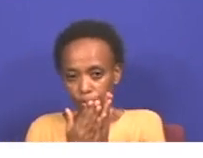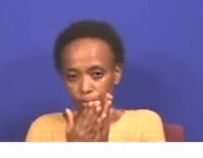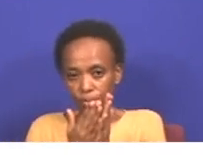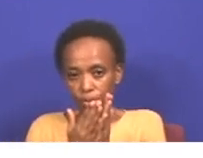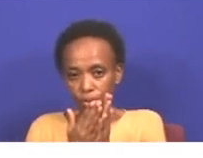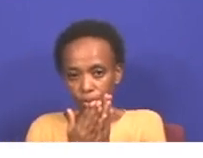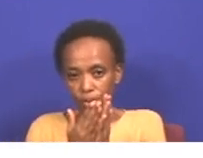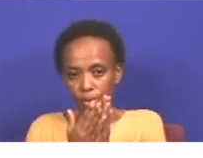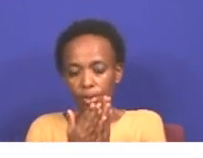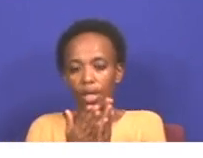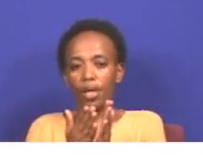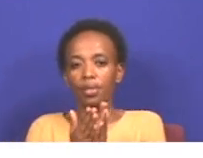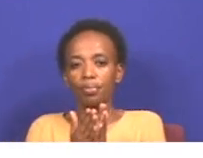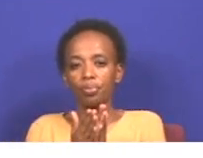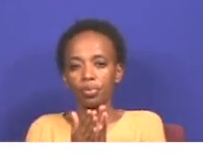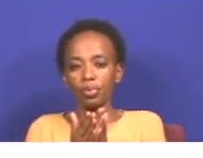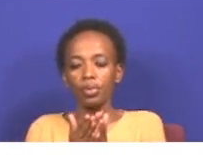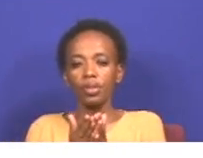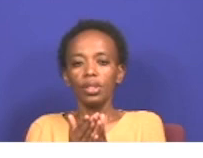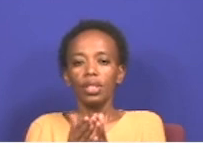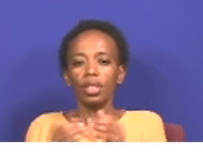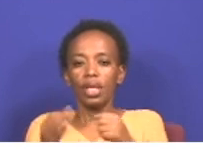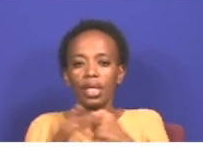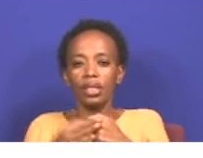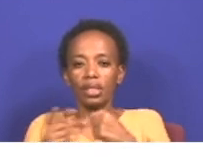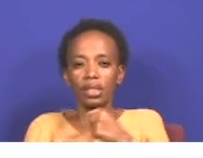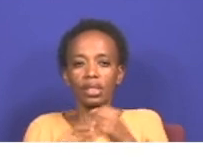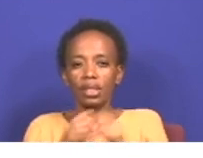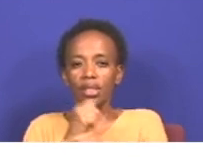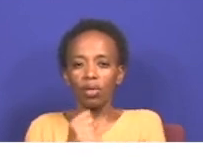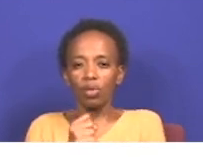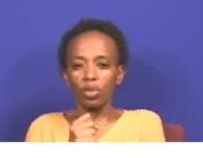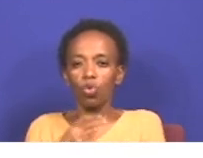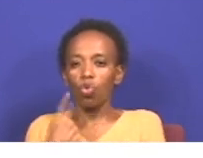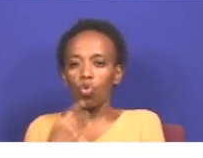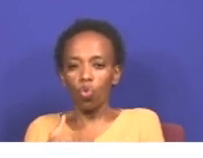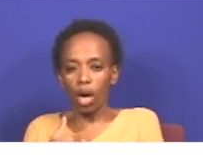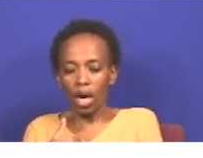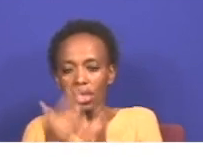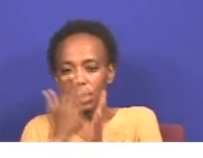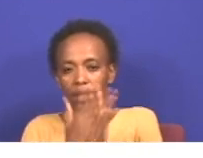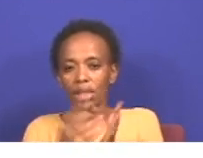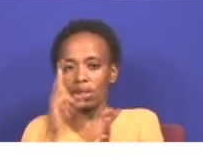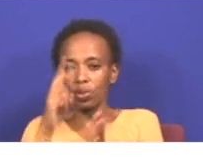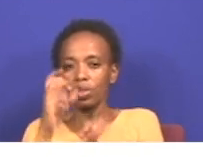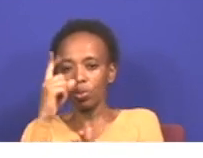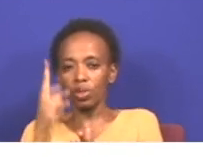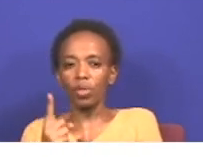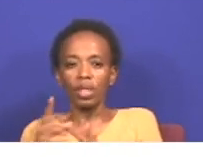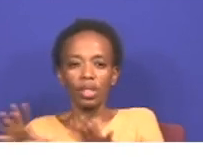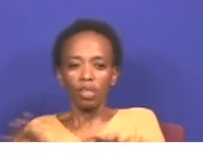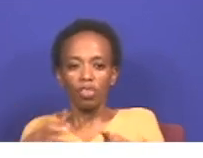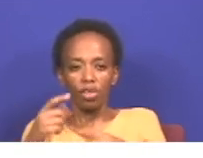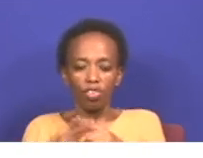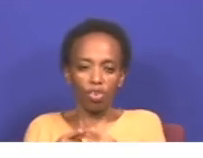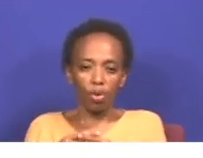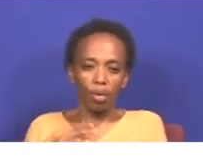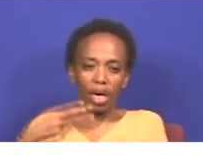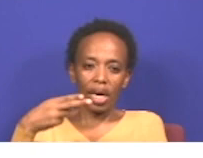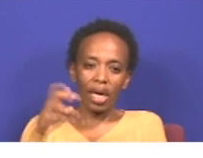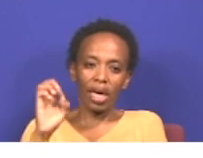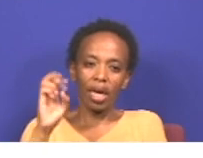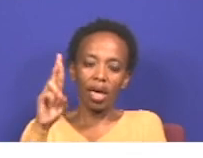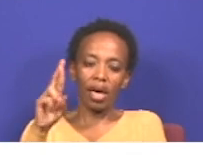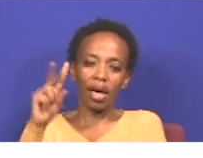under general anesthesia. The 86-year-old Pope, who underwent colon surgery in 2021, is suffering from a hernia, which